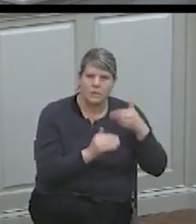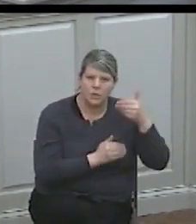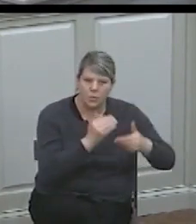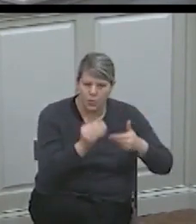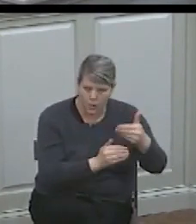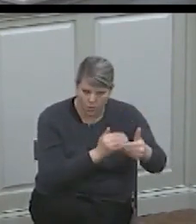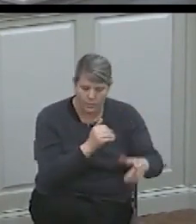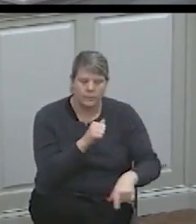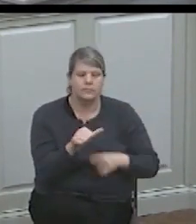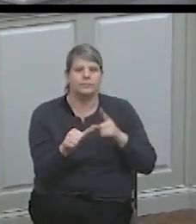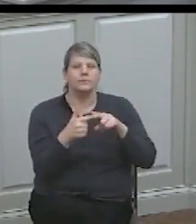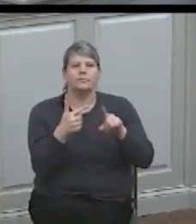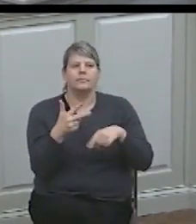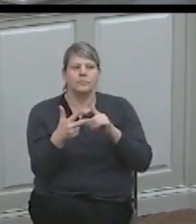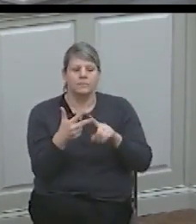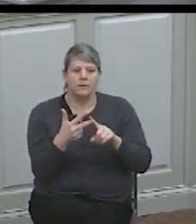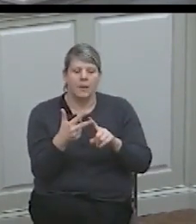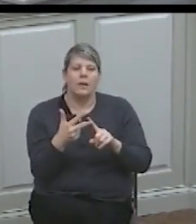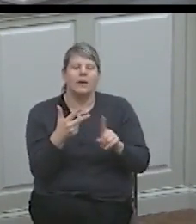the Parks and Rec